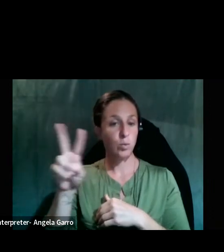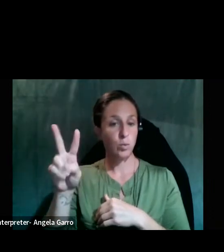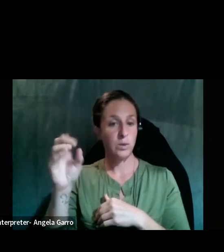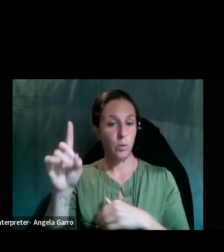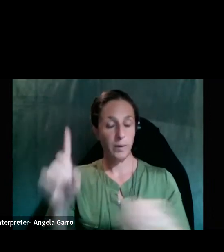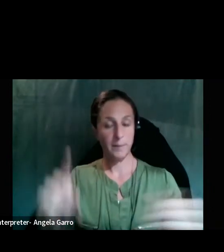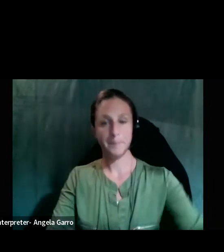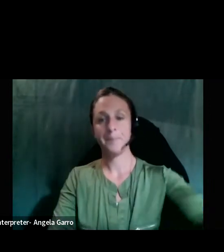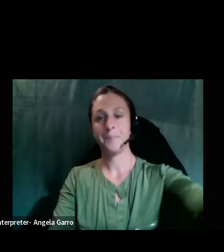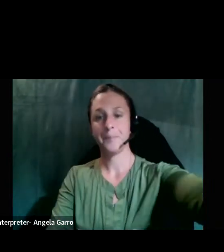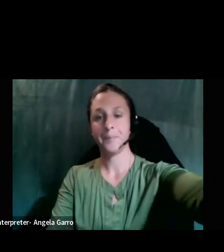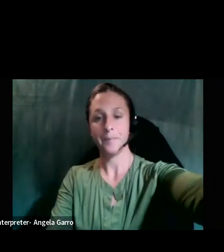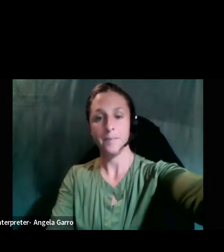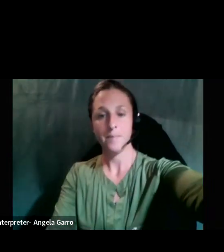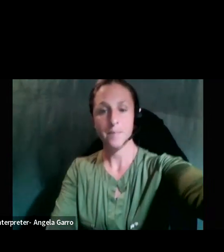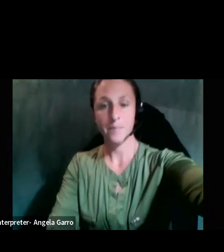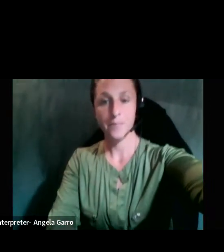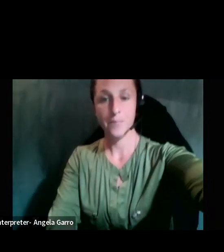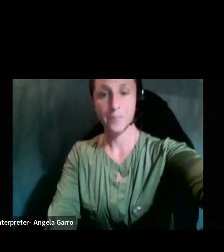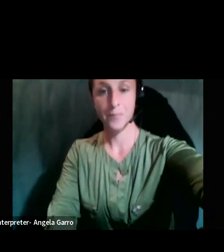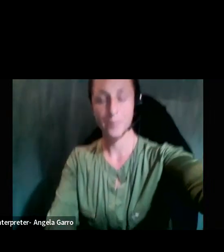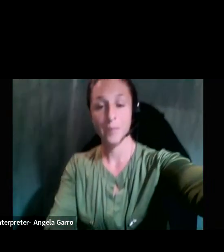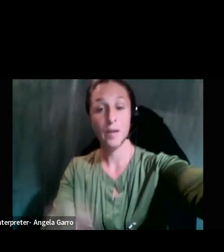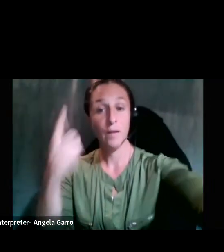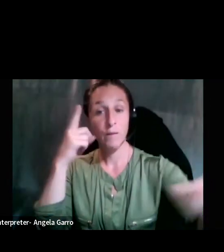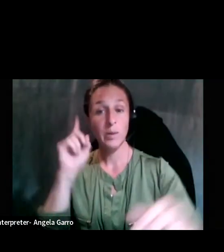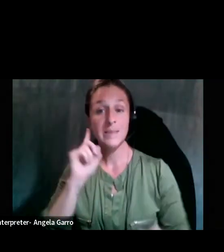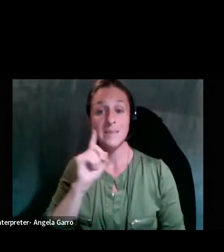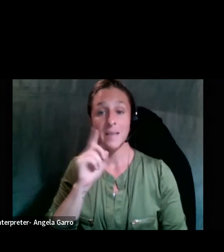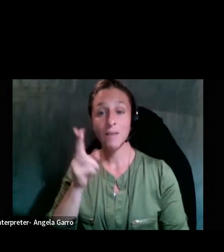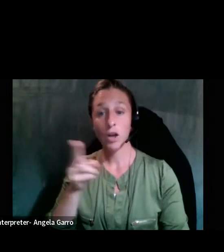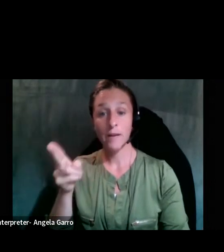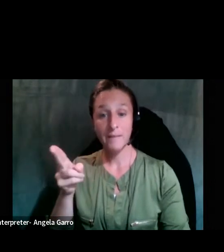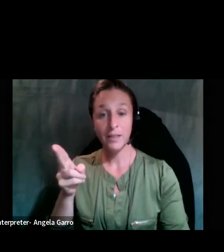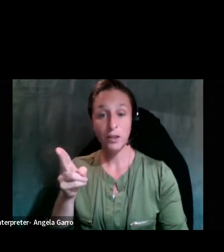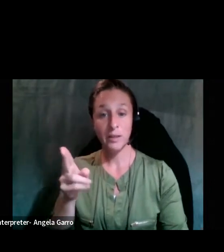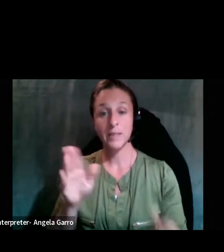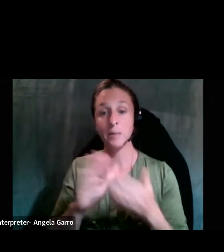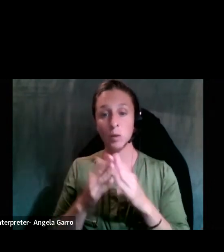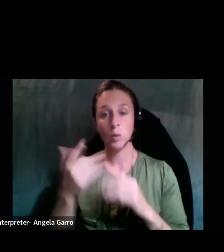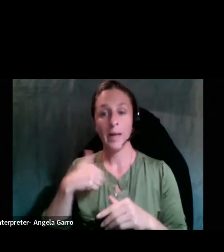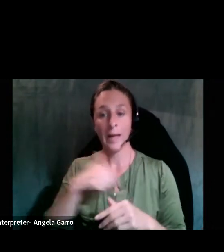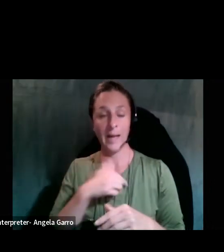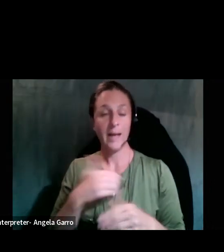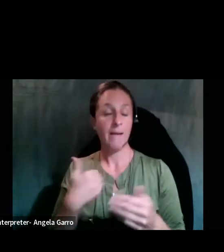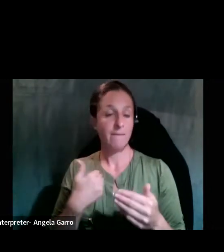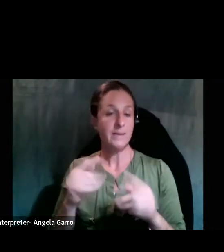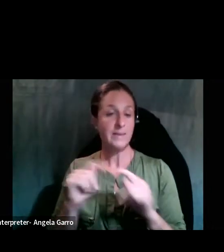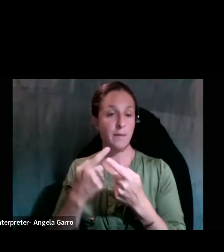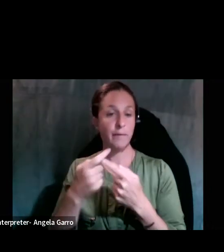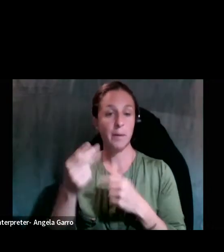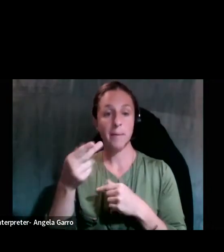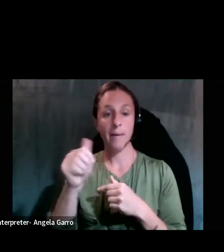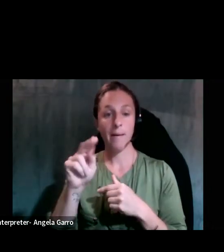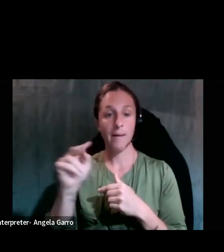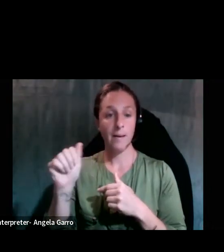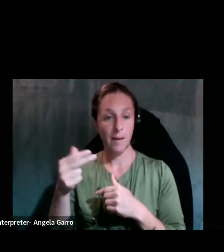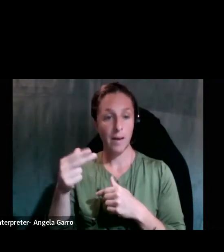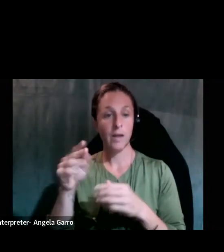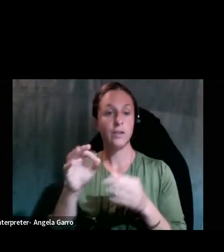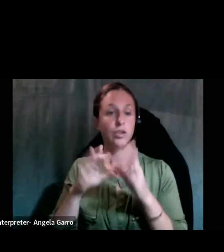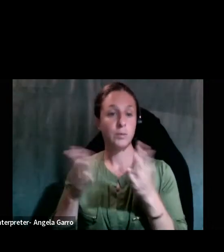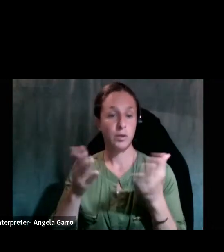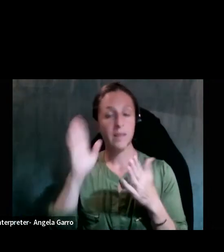650-558-2201. For our deaf and hard of hearing community, we have a team from Hannah Interpreting Services, and they will be interpreting our meeting this